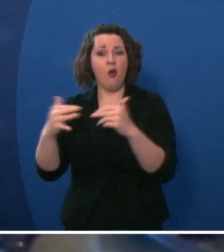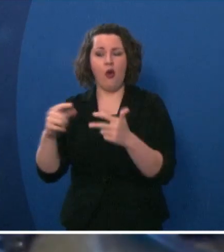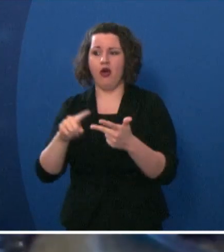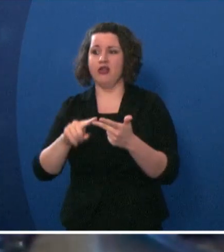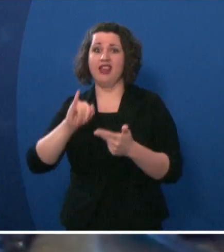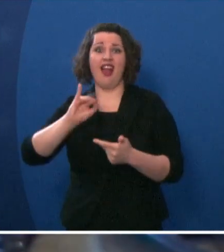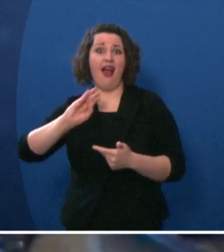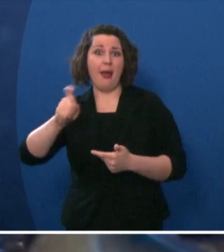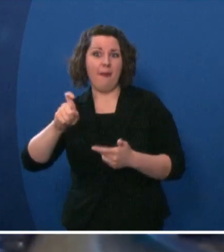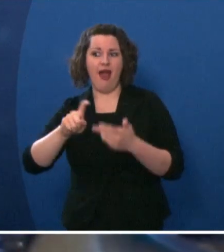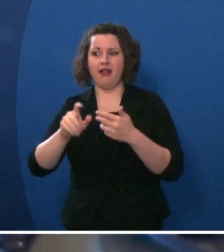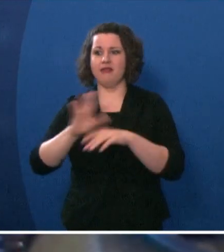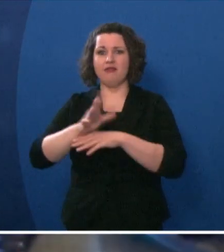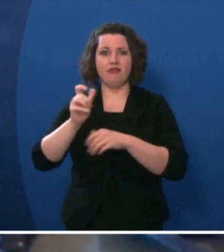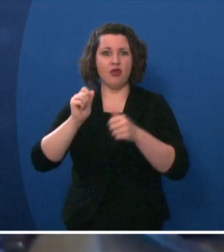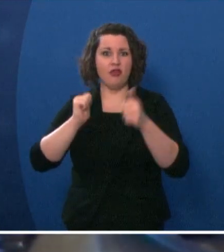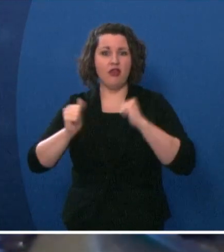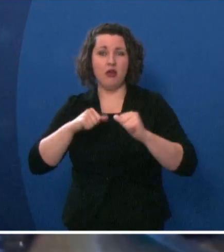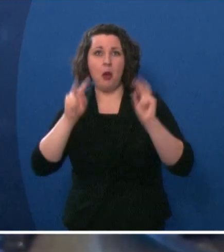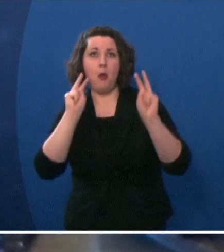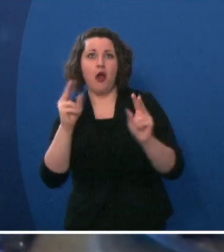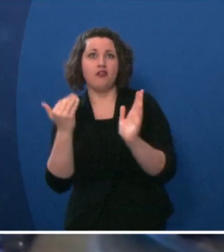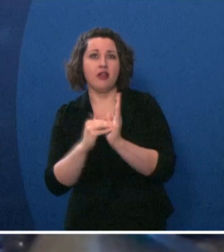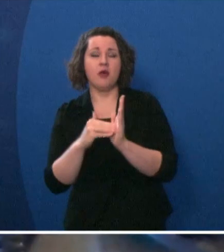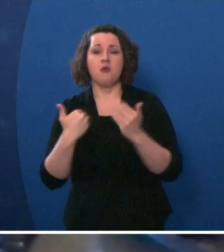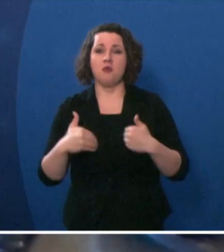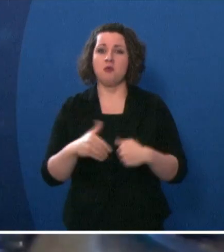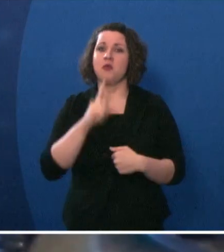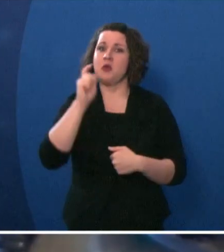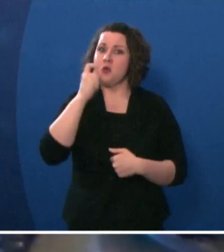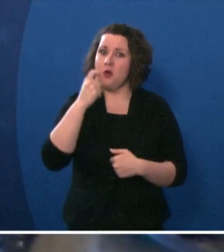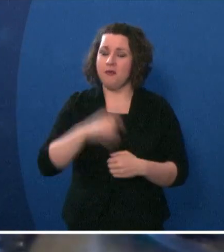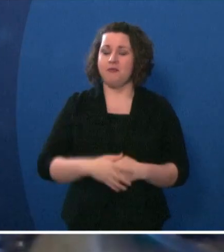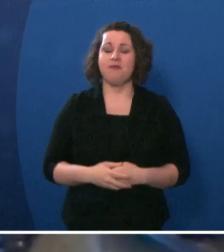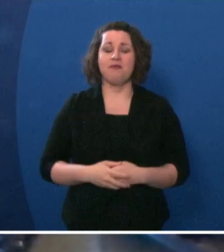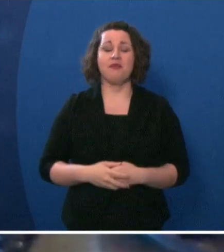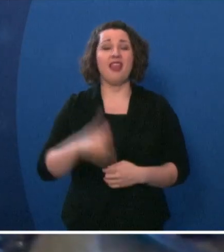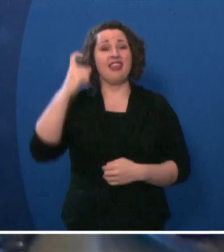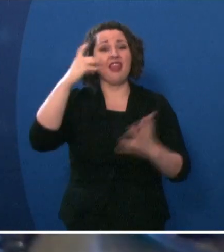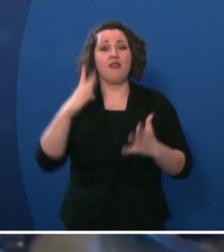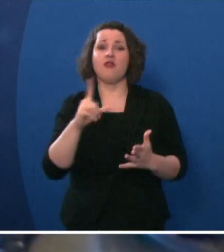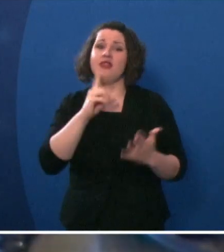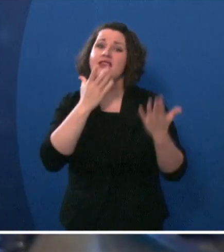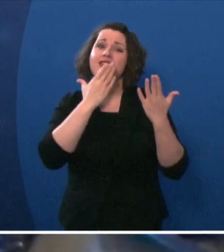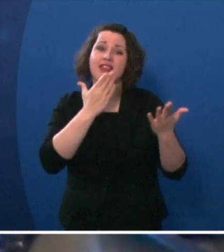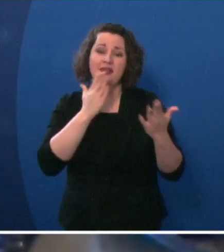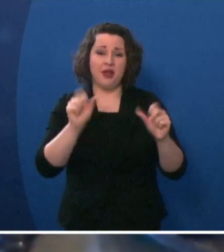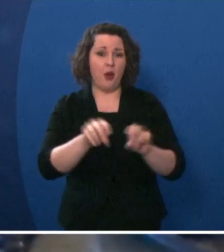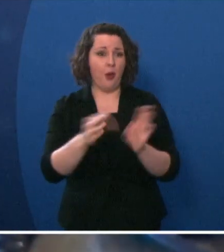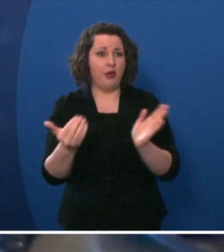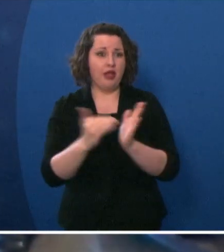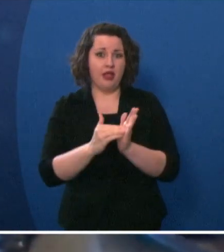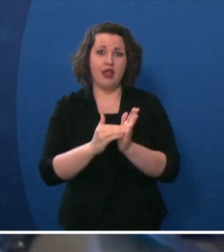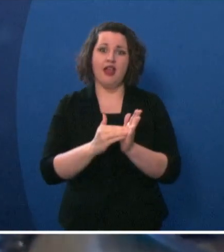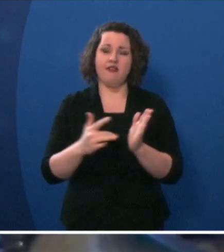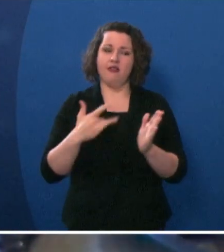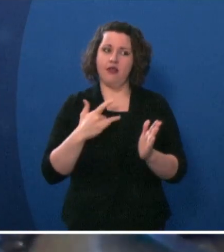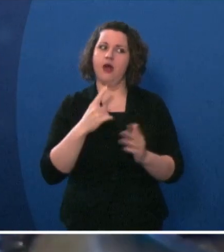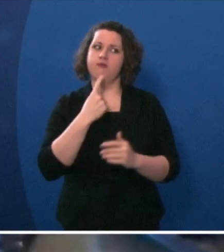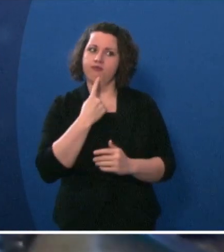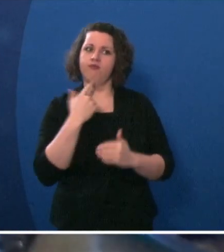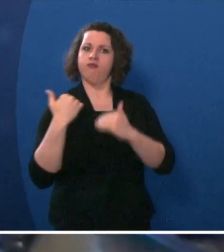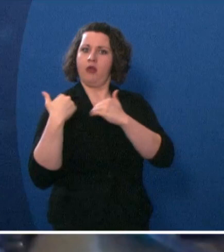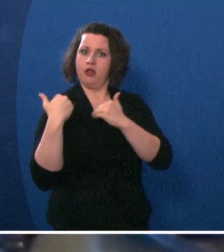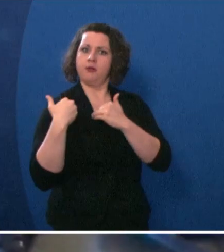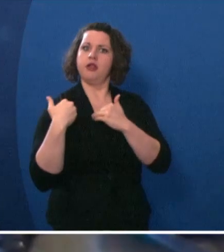IMAX? Governor Reynolds, we're thankful to reopen. We do not take this opportunity lightly. It is our promise